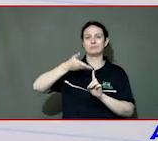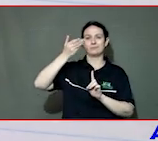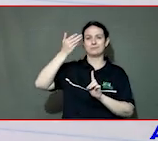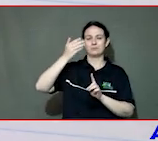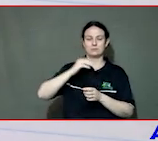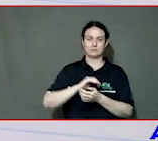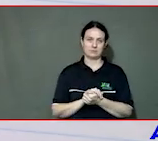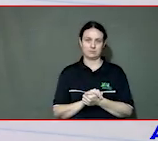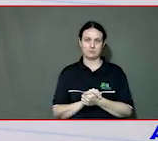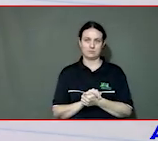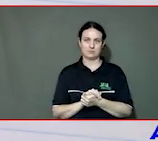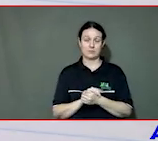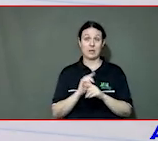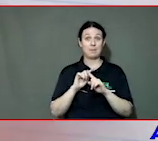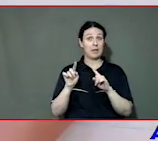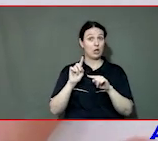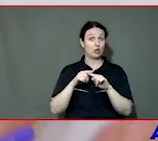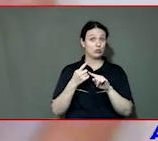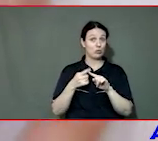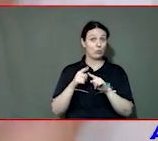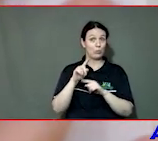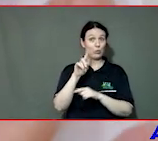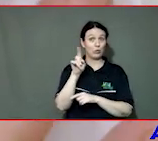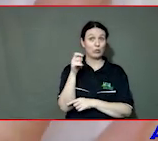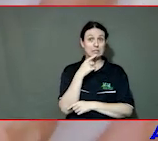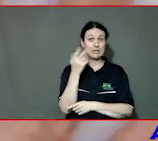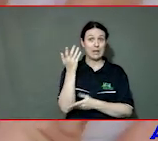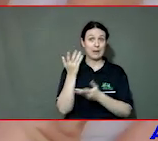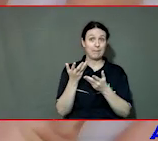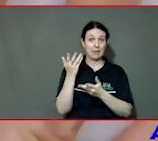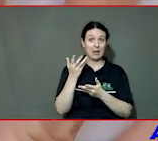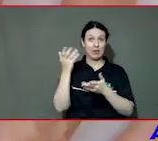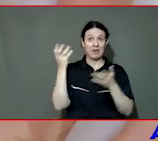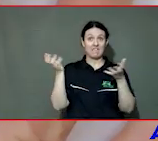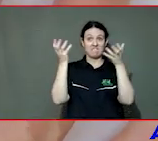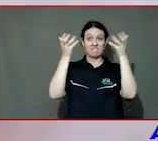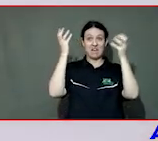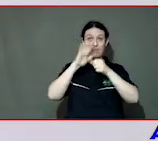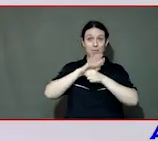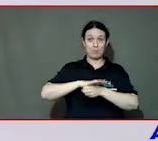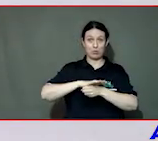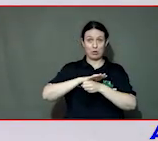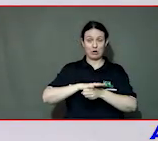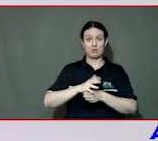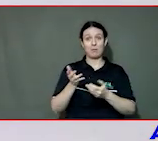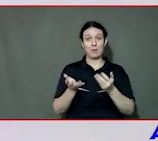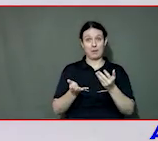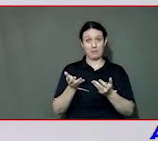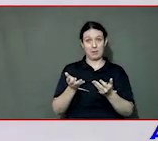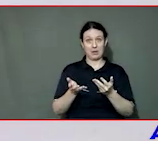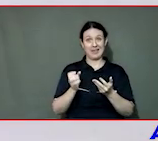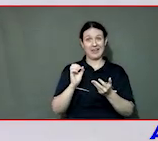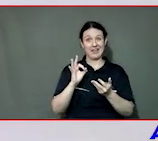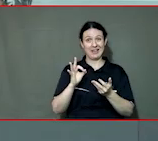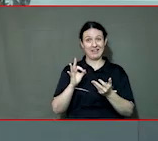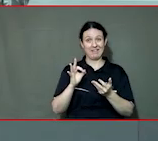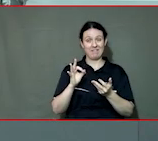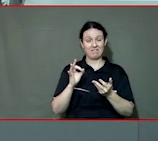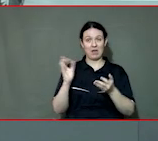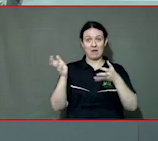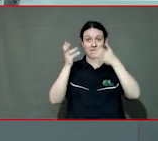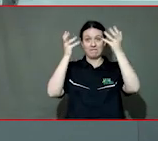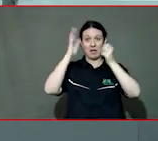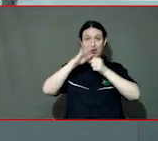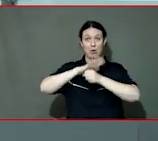But let's say the question was about vapor pressure. So if the question was at vapor pressure, you're going to